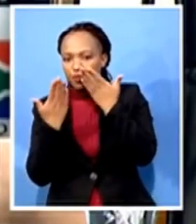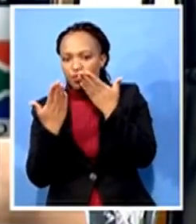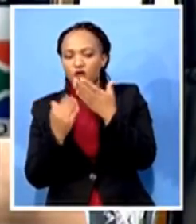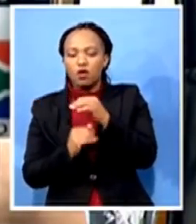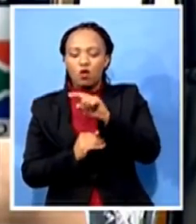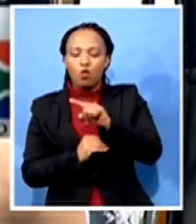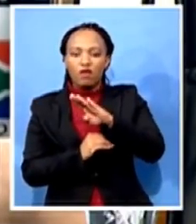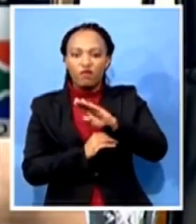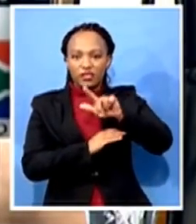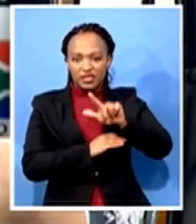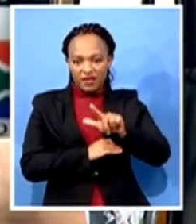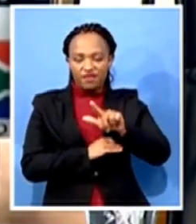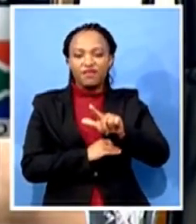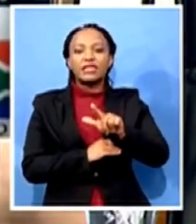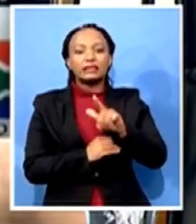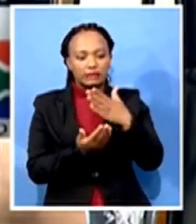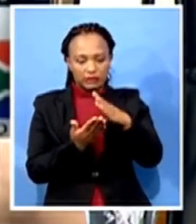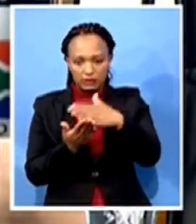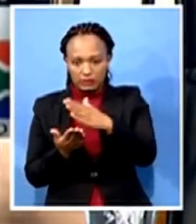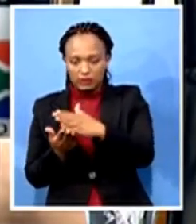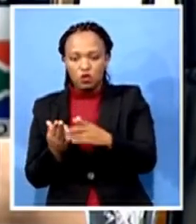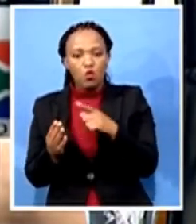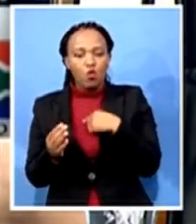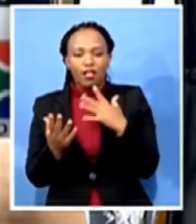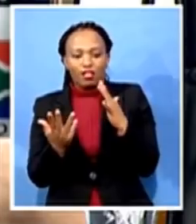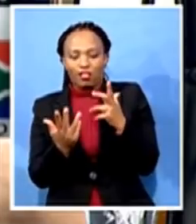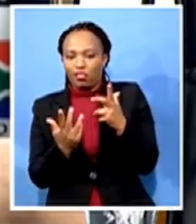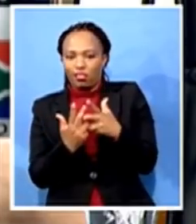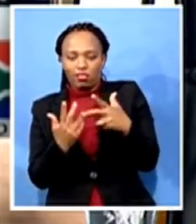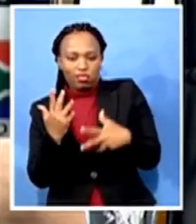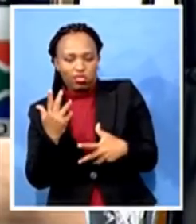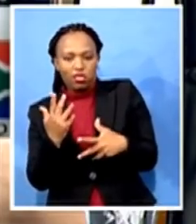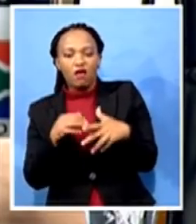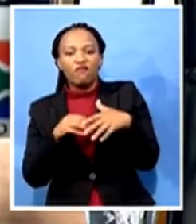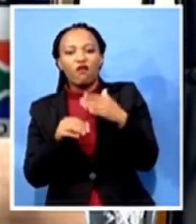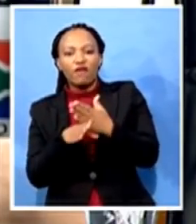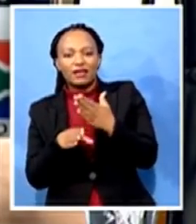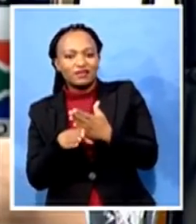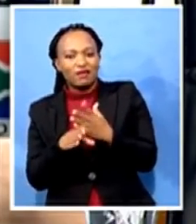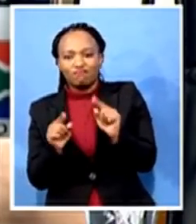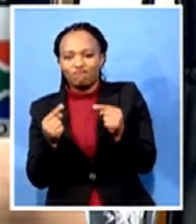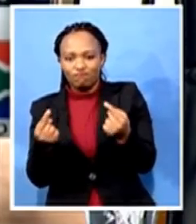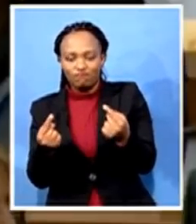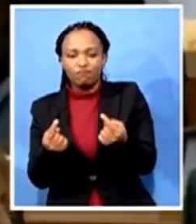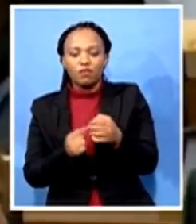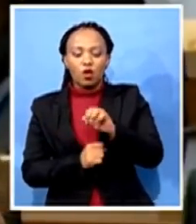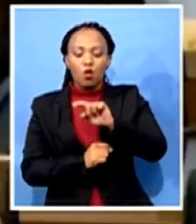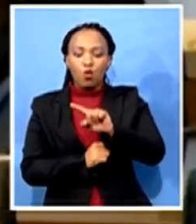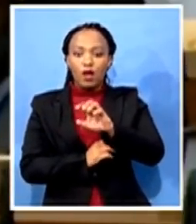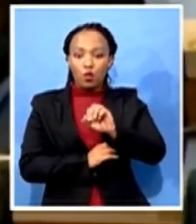because they did not meet the minimum functionality threshold. 109 bids of